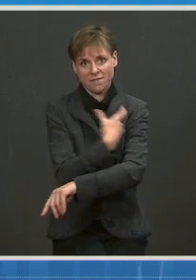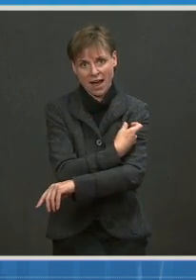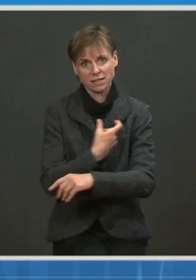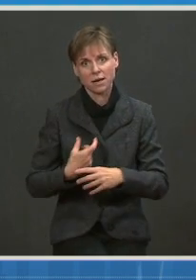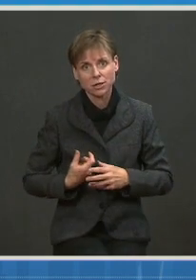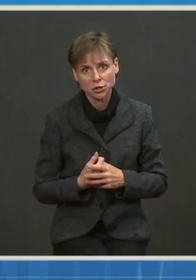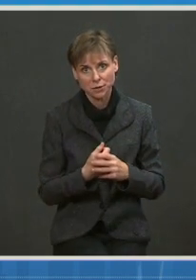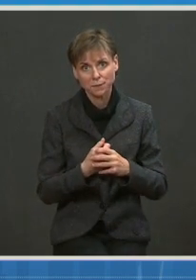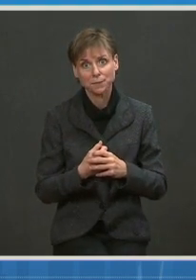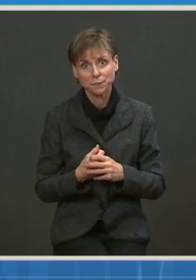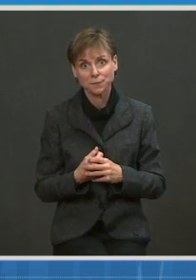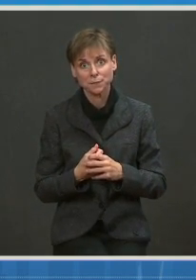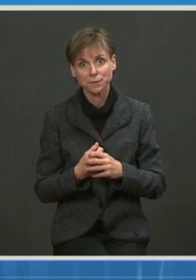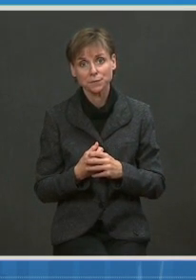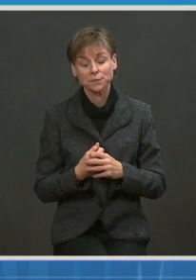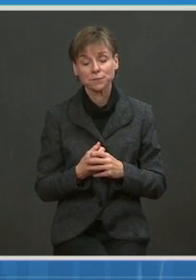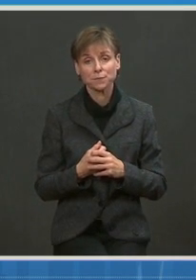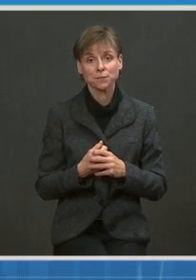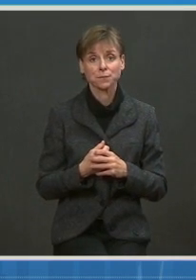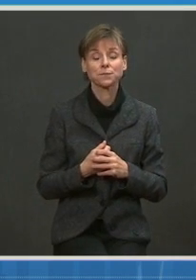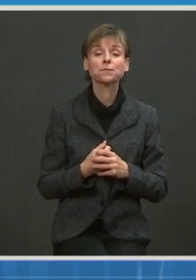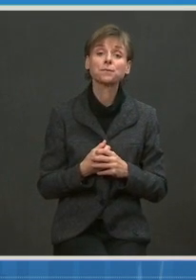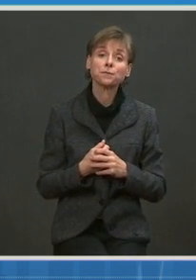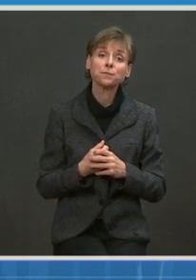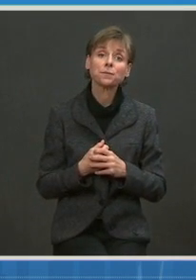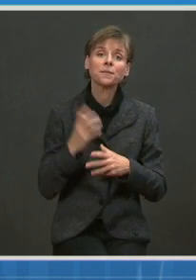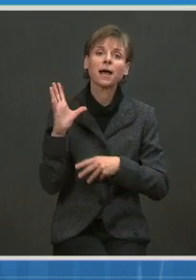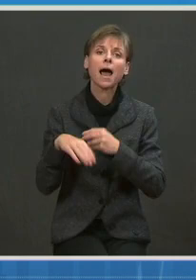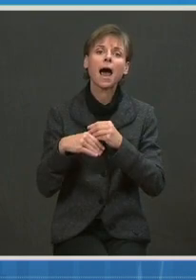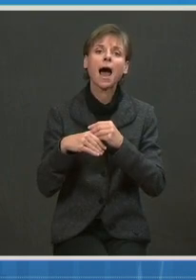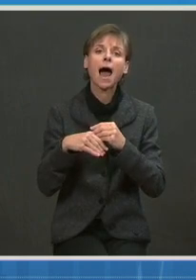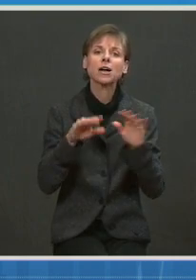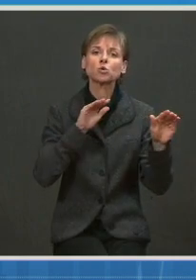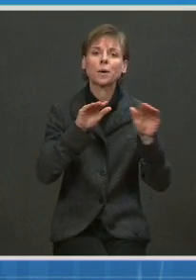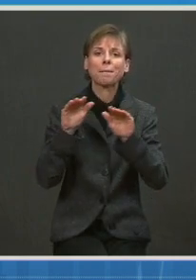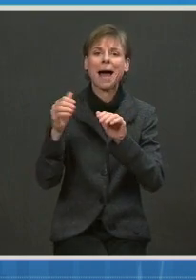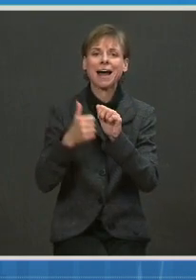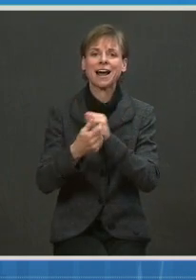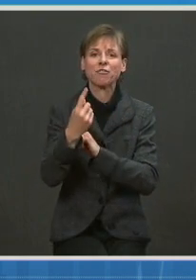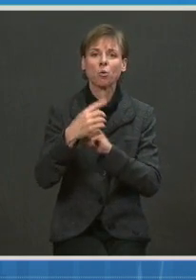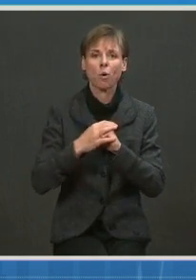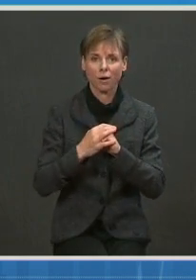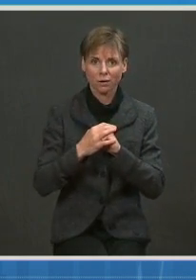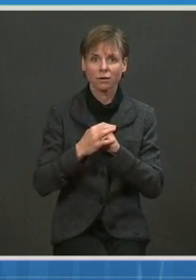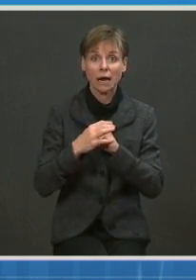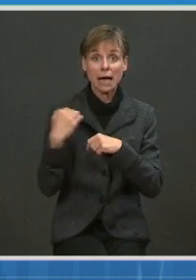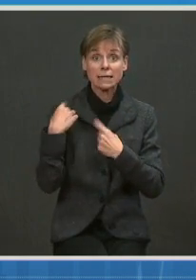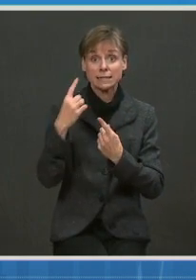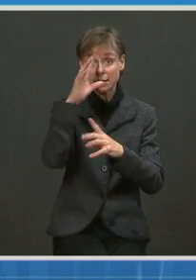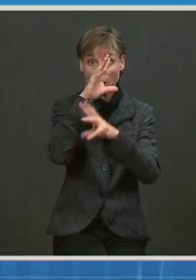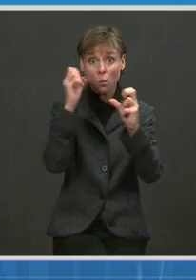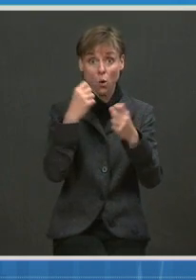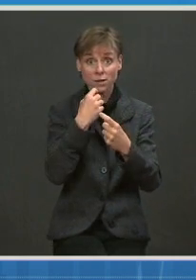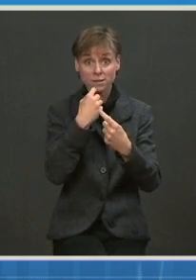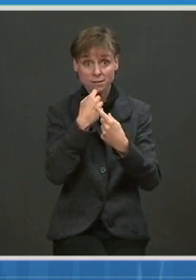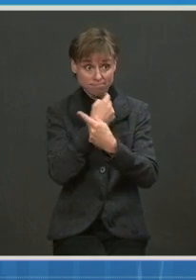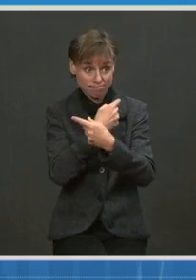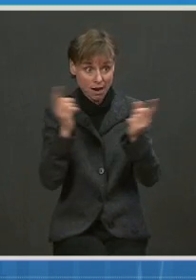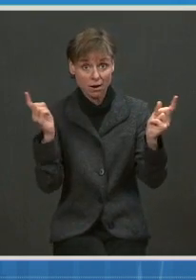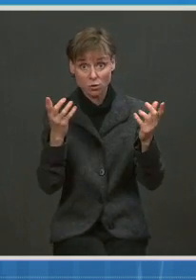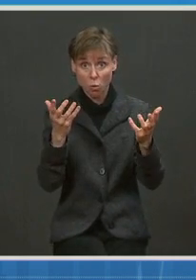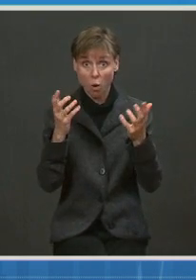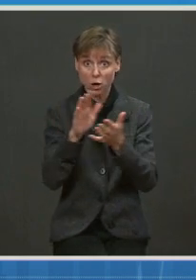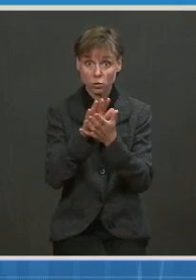I would just add as a reminder for everyone that since the president's call for schools to be open,